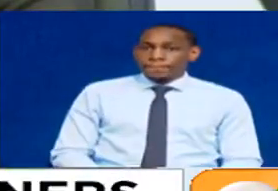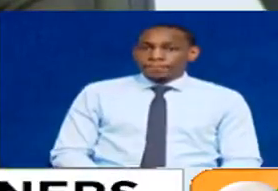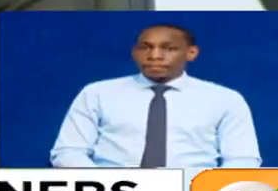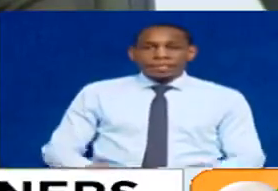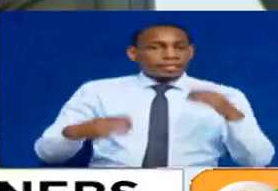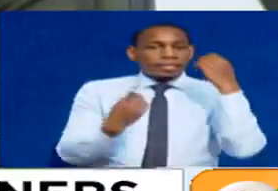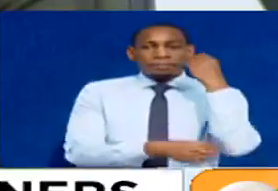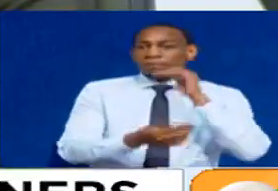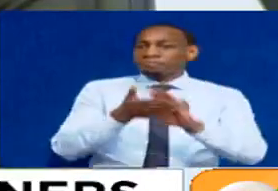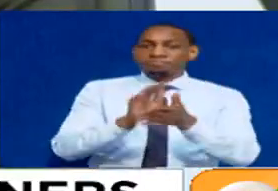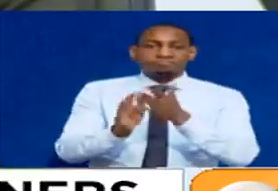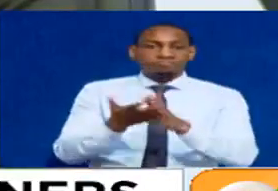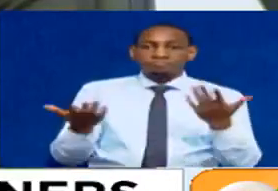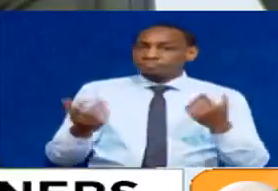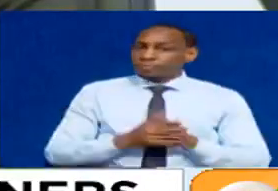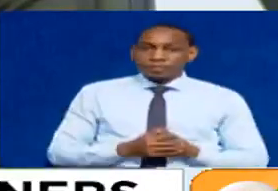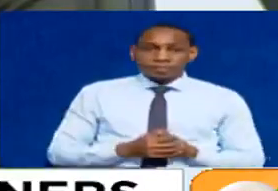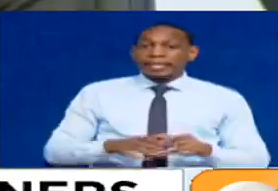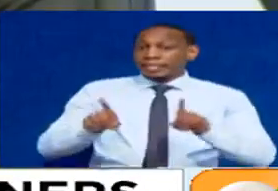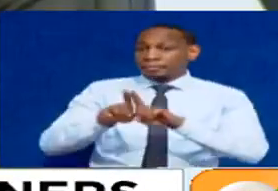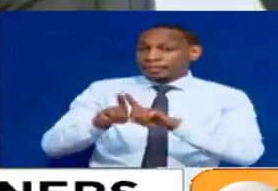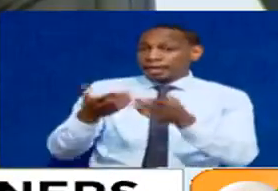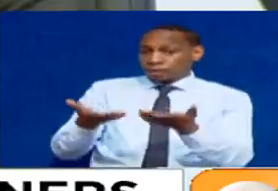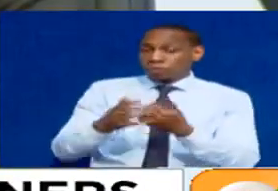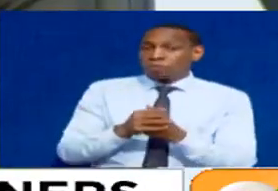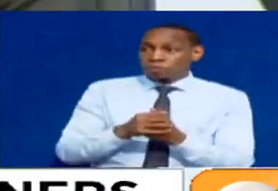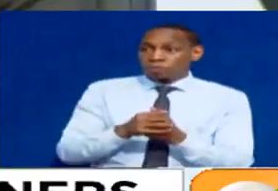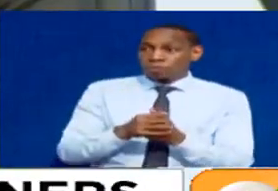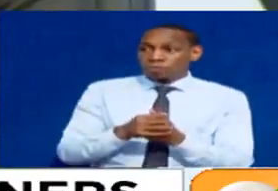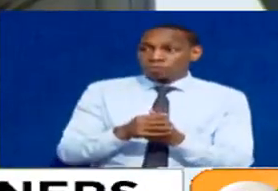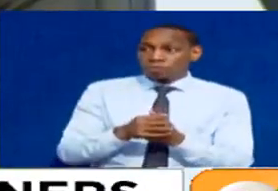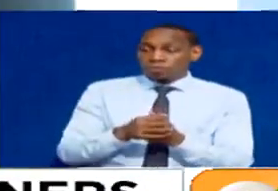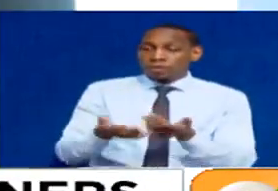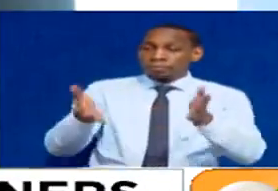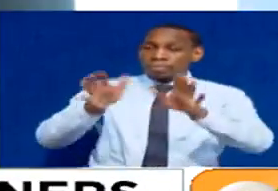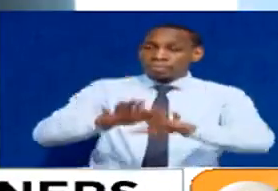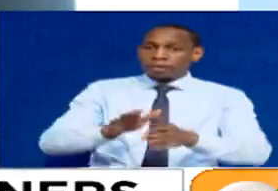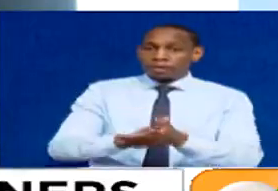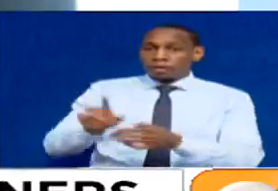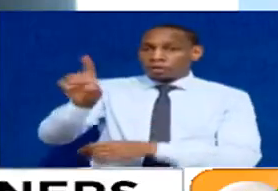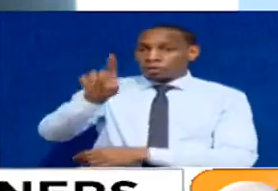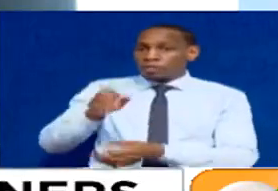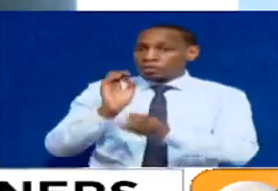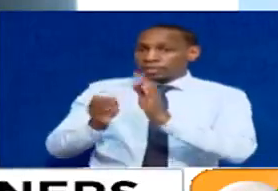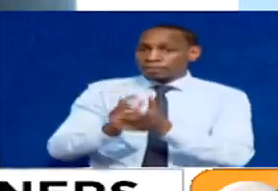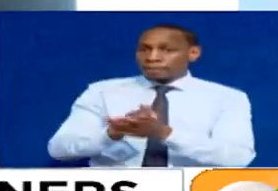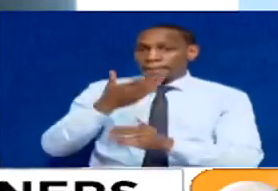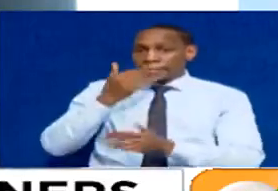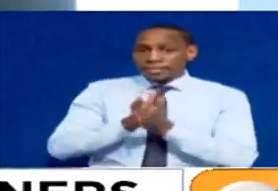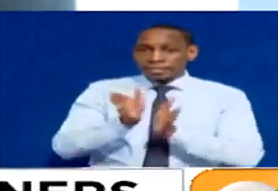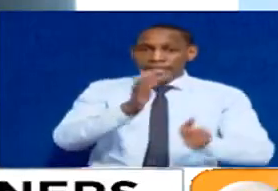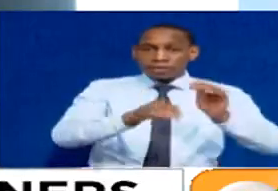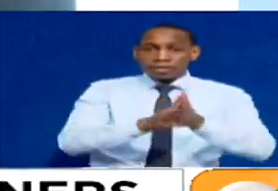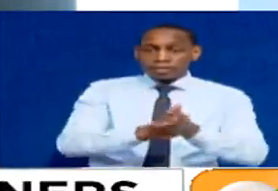they lack a lot of discipline, and that's how they go down. Asked on whether it was prudent to hold the